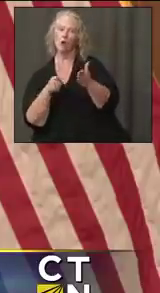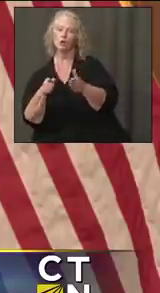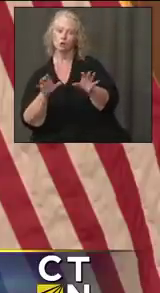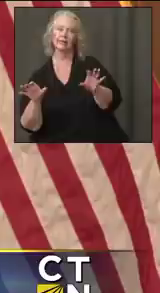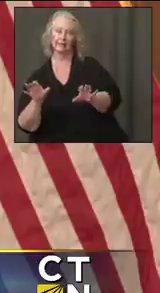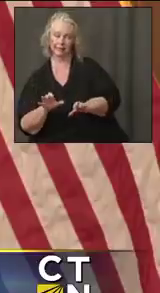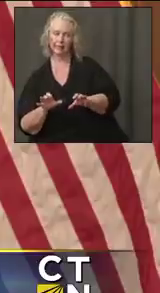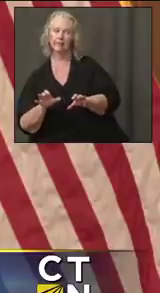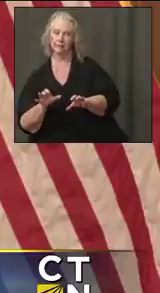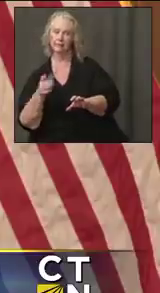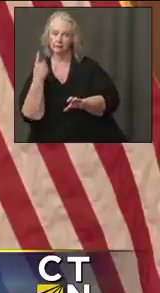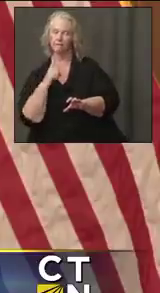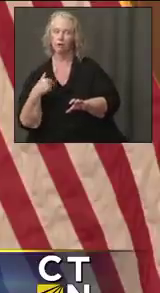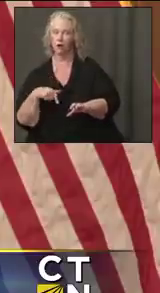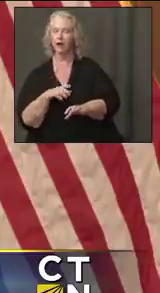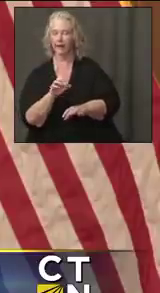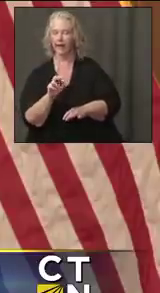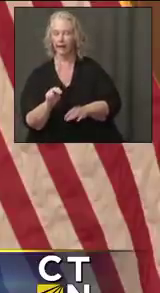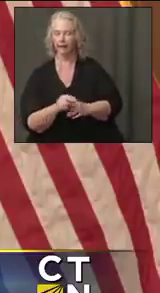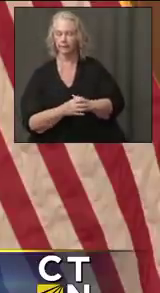behalf of the state of Connecticut.